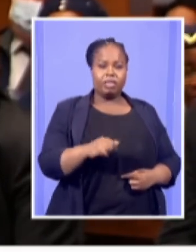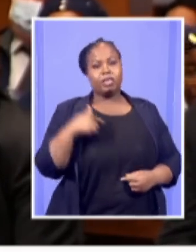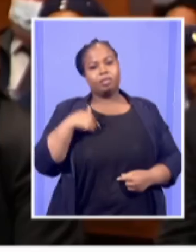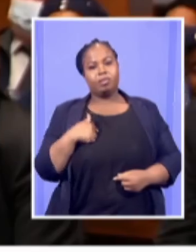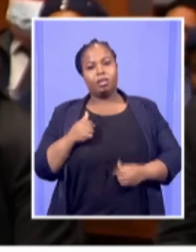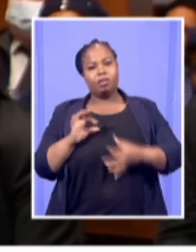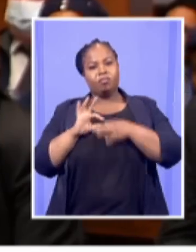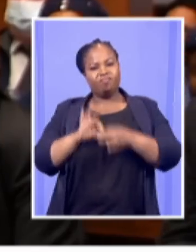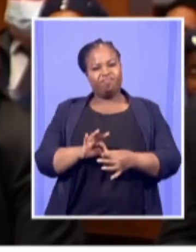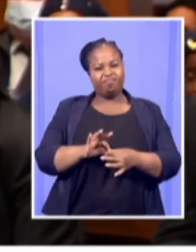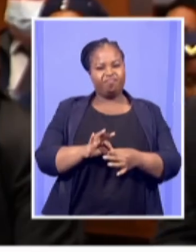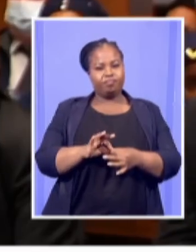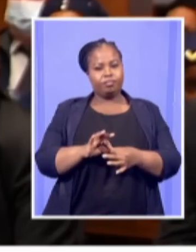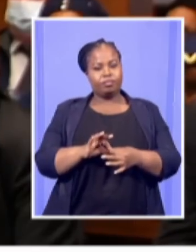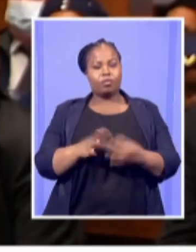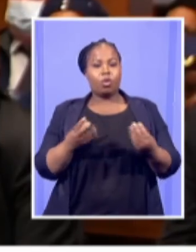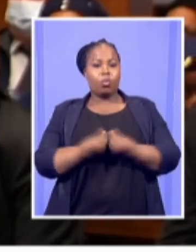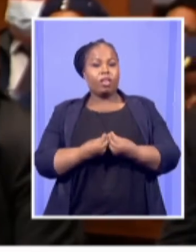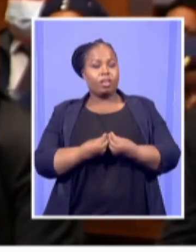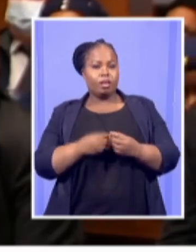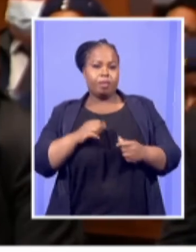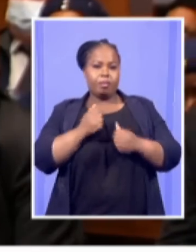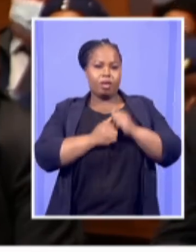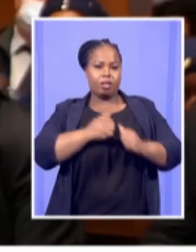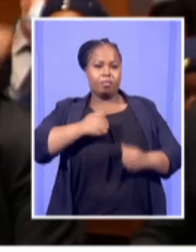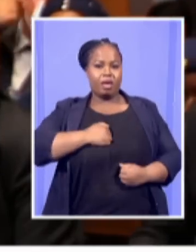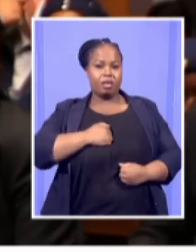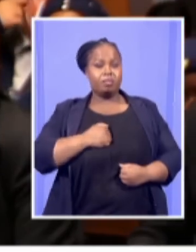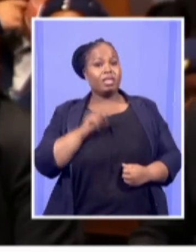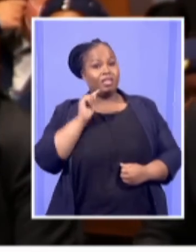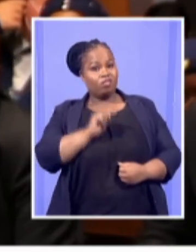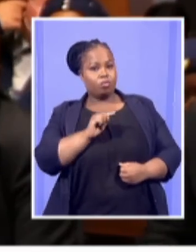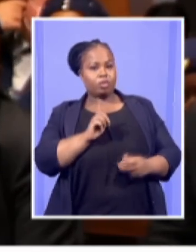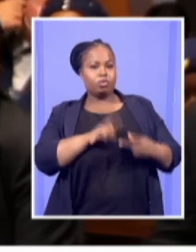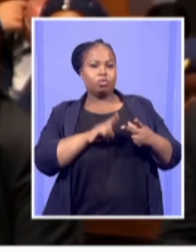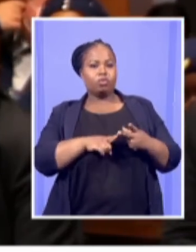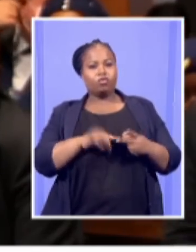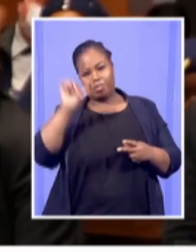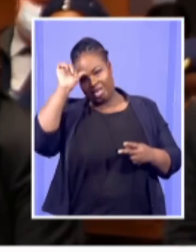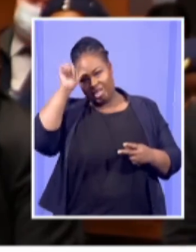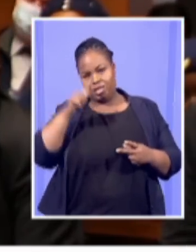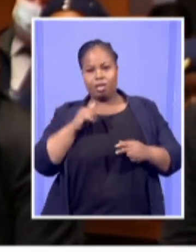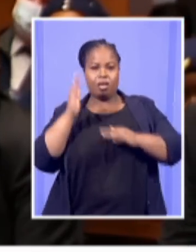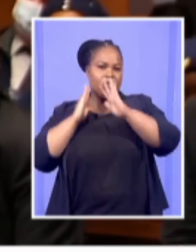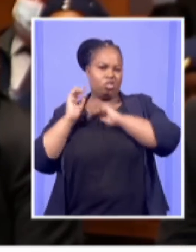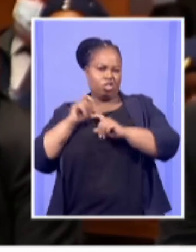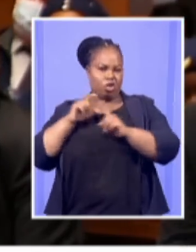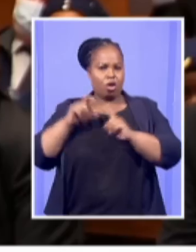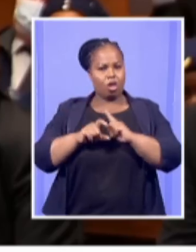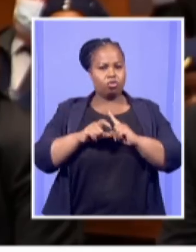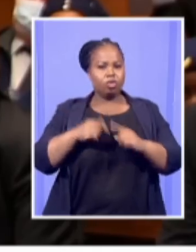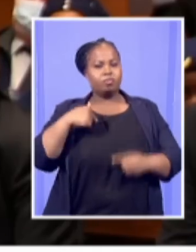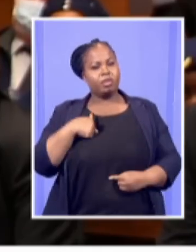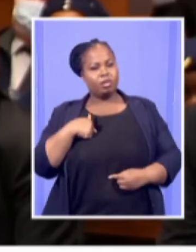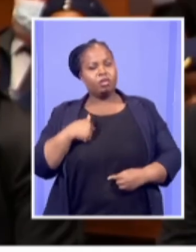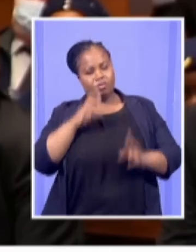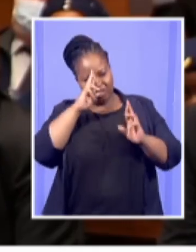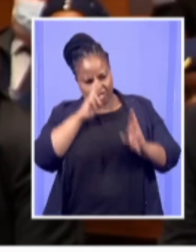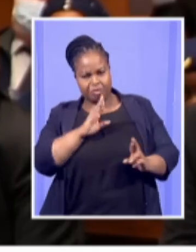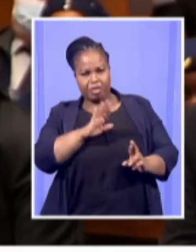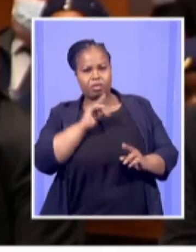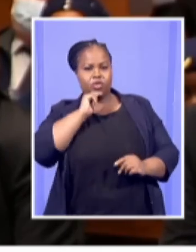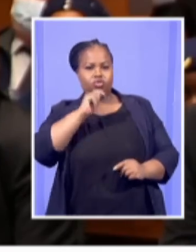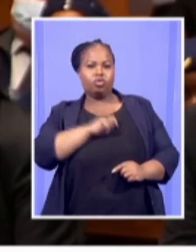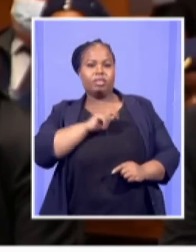close familial bond with him. Apart from this, and in terms of our Indian heritage and culture, I have the utmost respect and trust